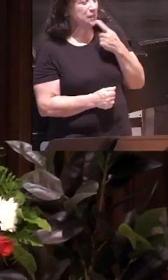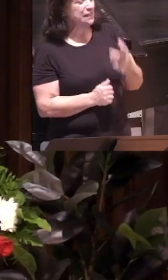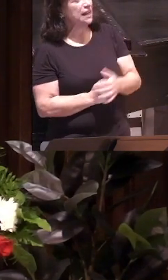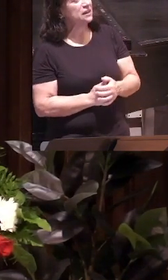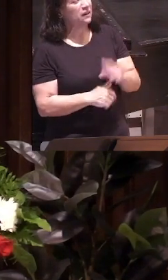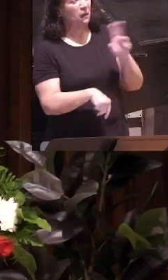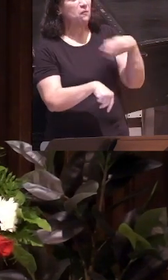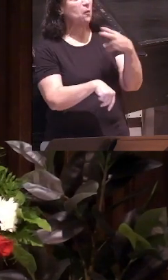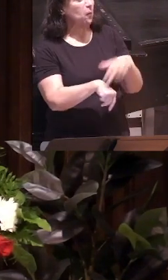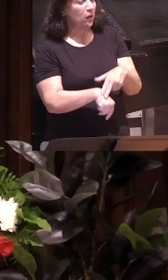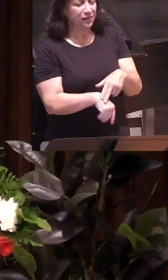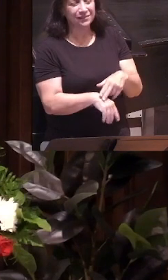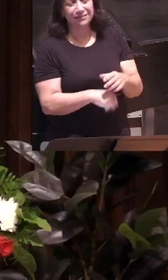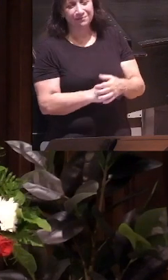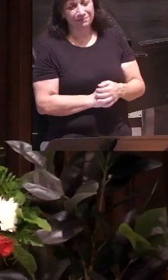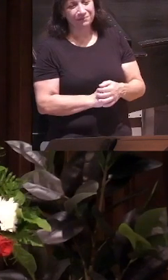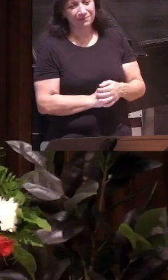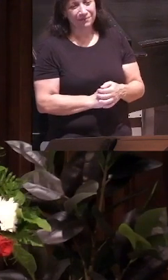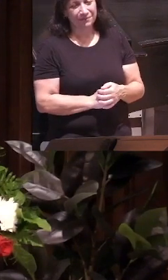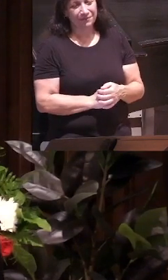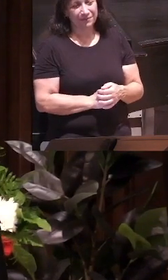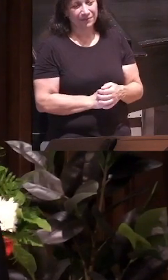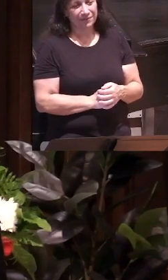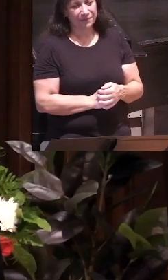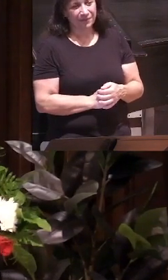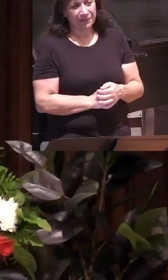say, "Of course."